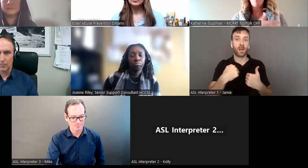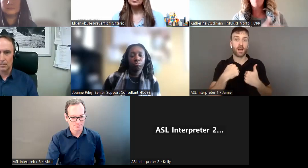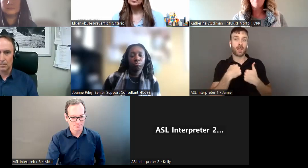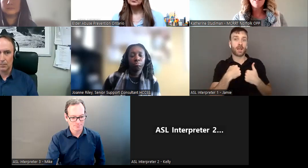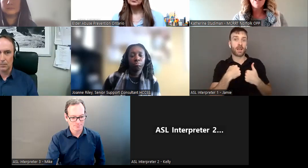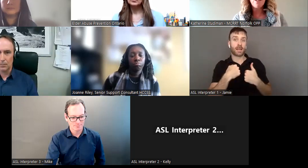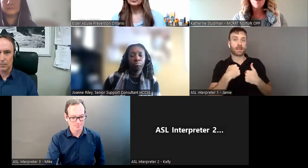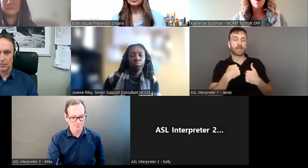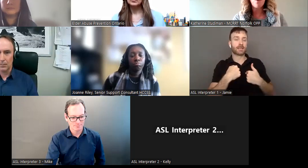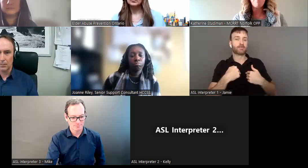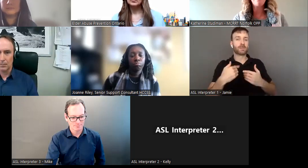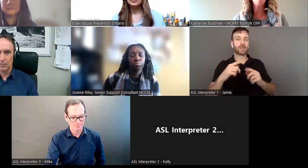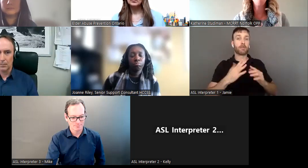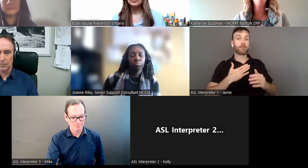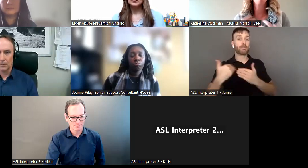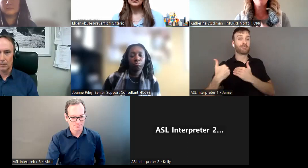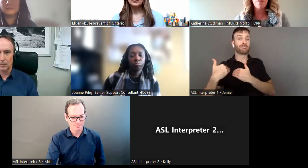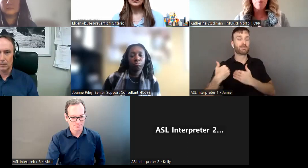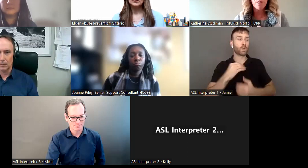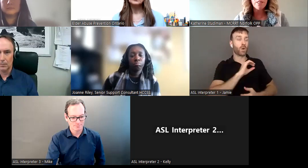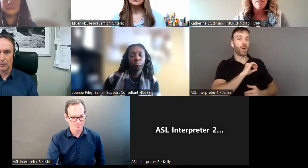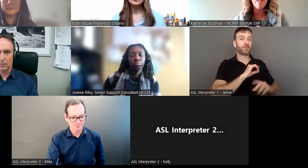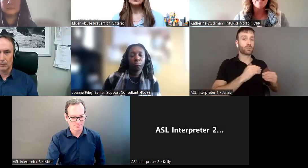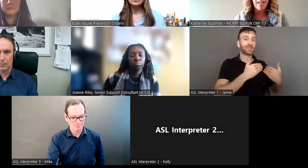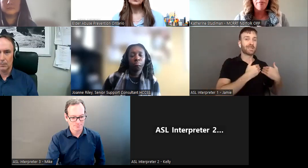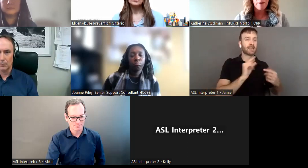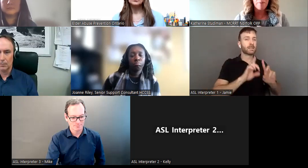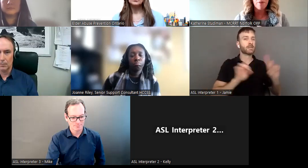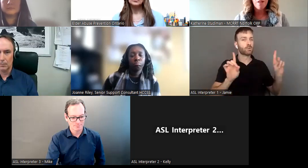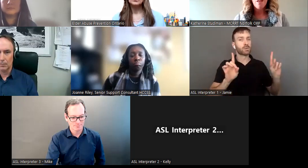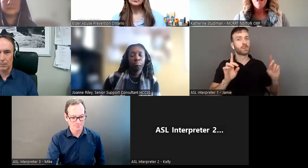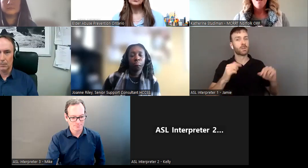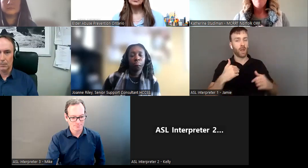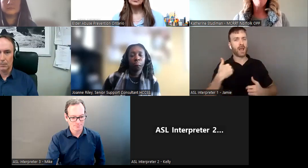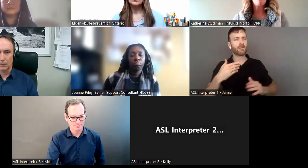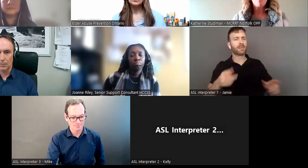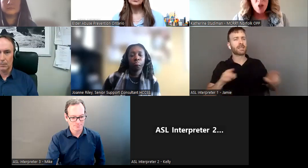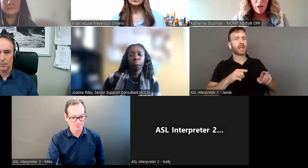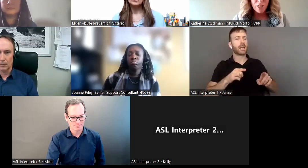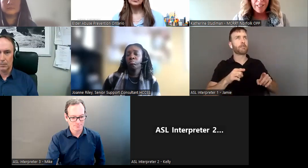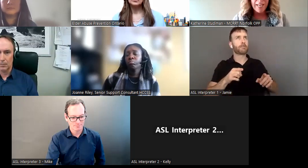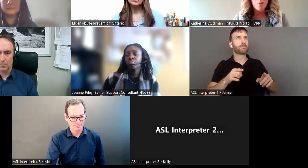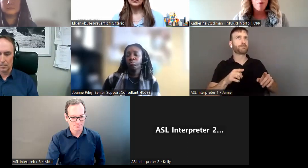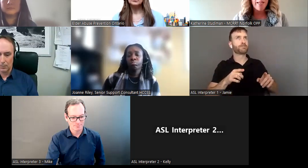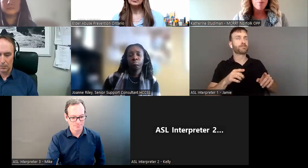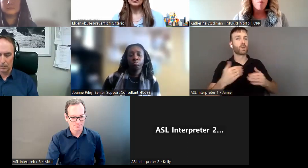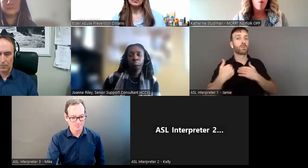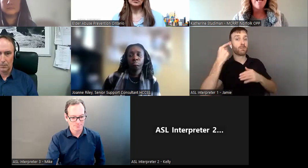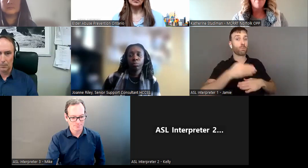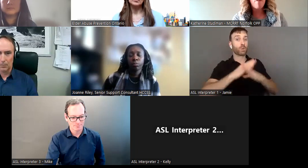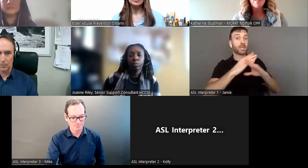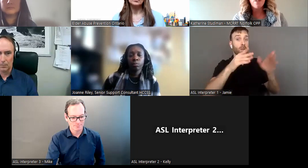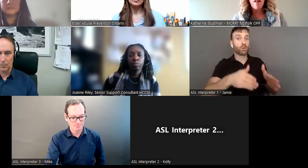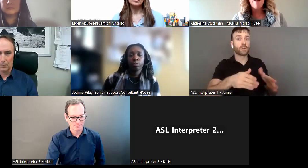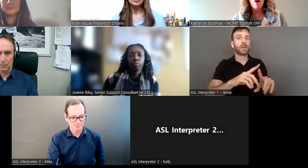as an officer to, I do to protect the person and to get them. They may not want charges laid is my point,